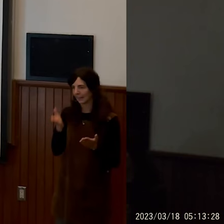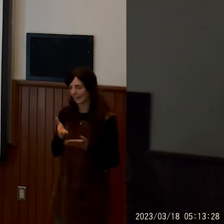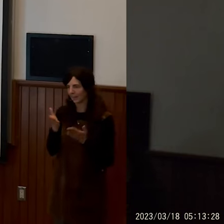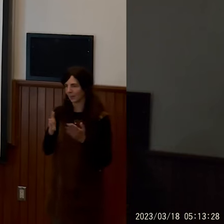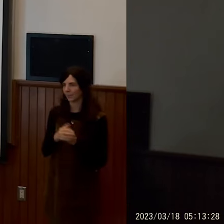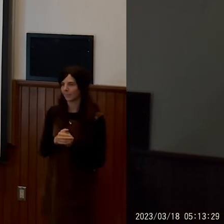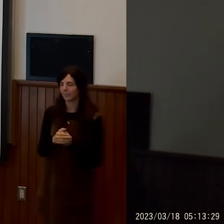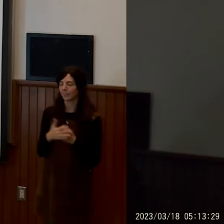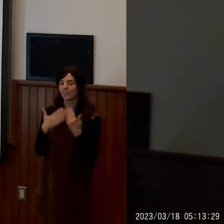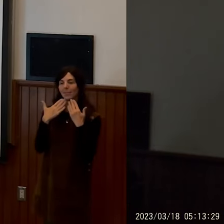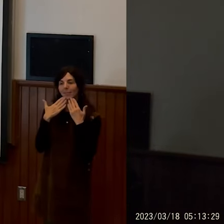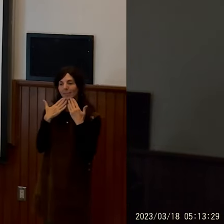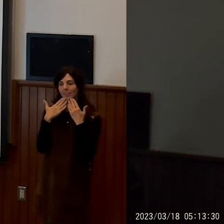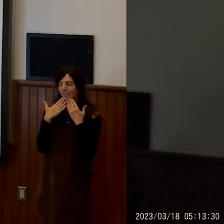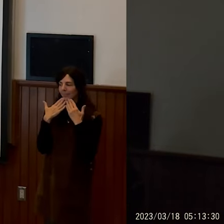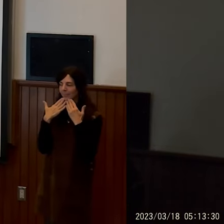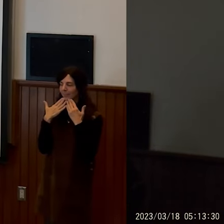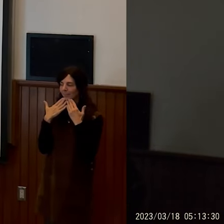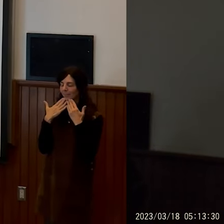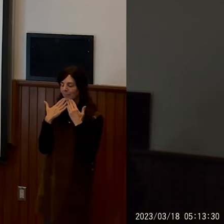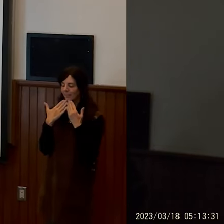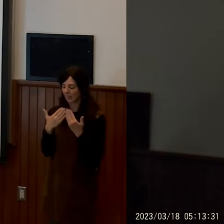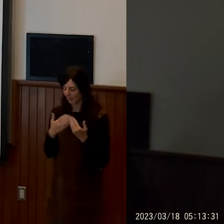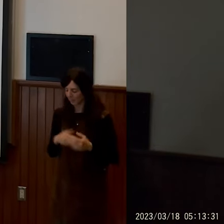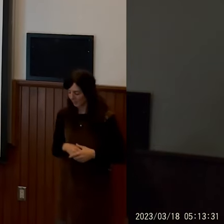for these and kind of like share